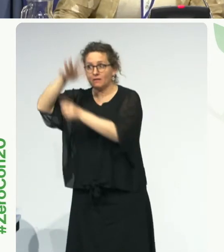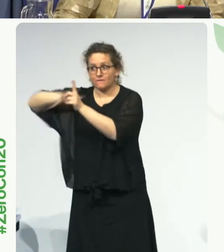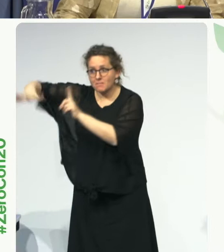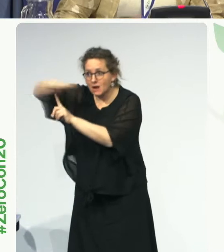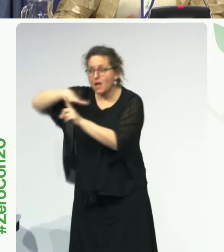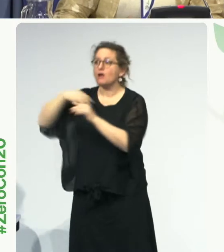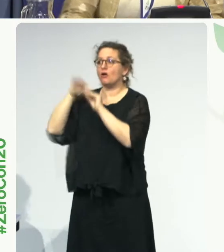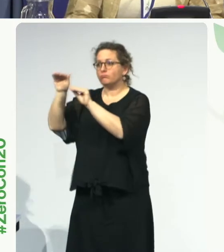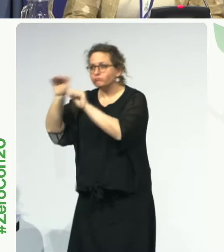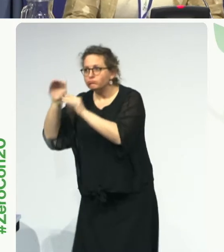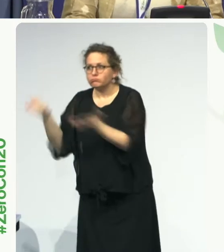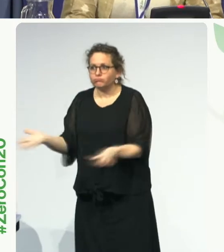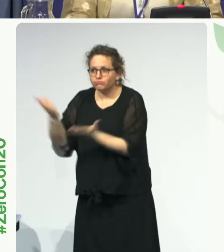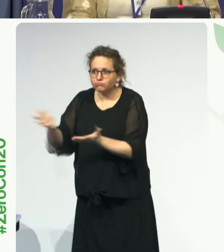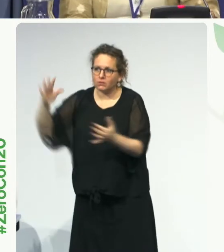devices.